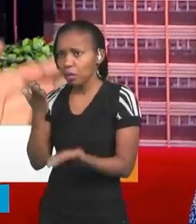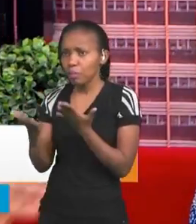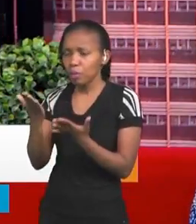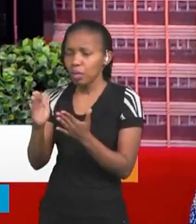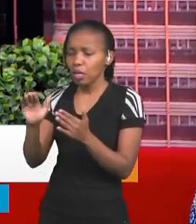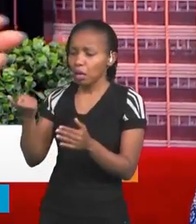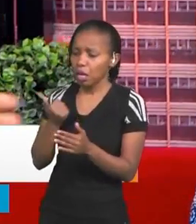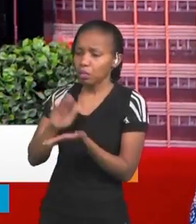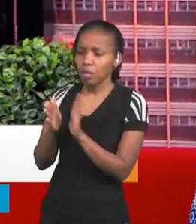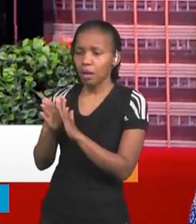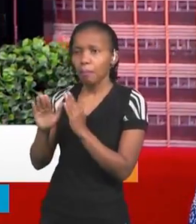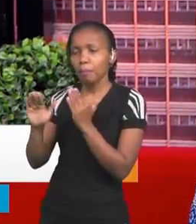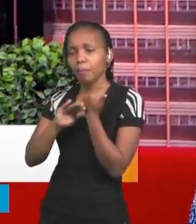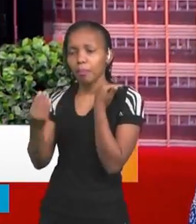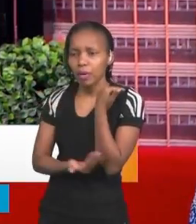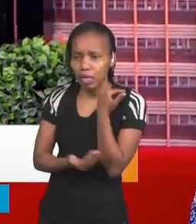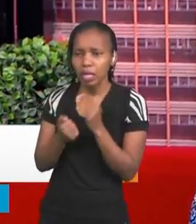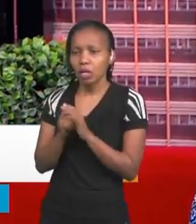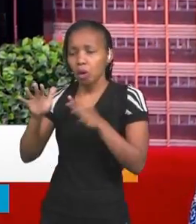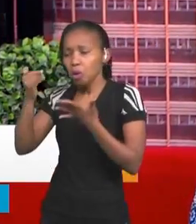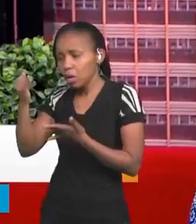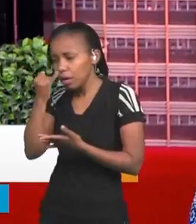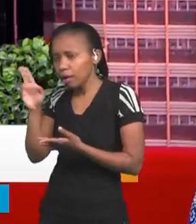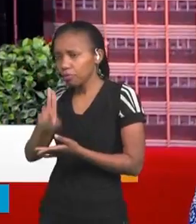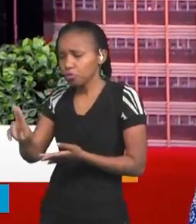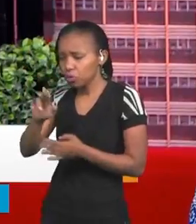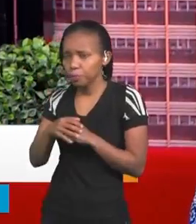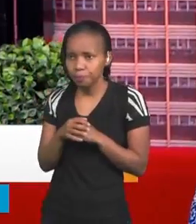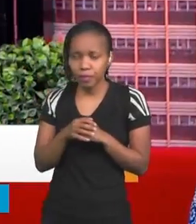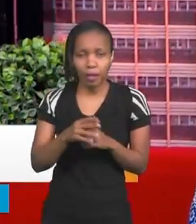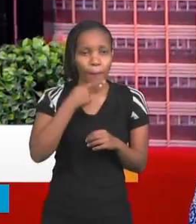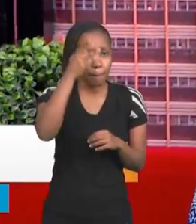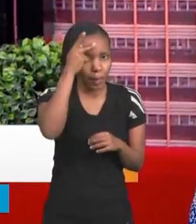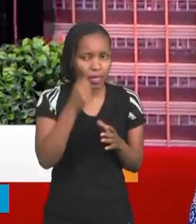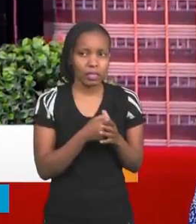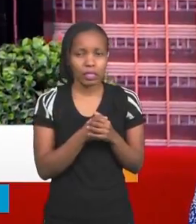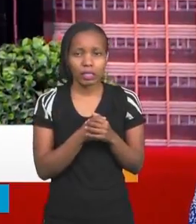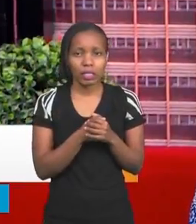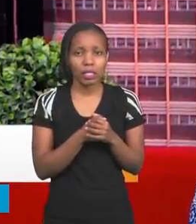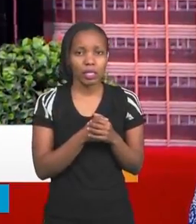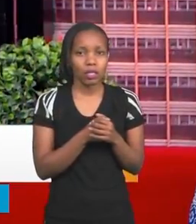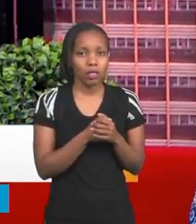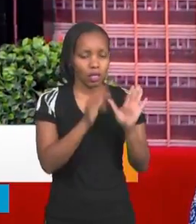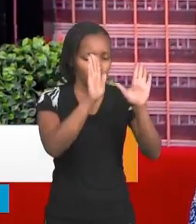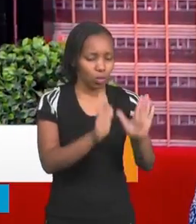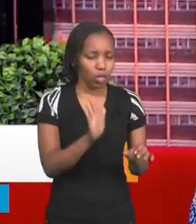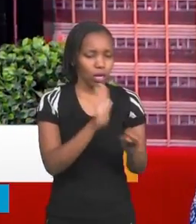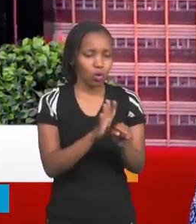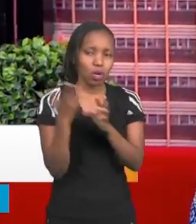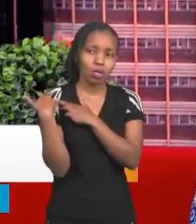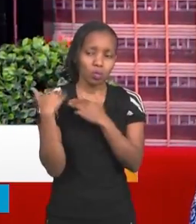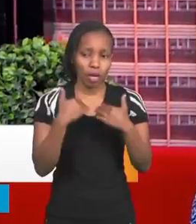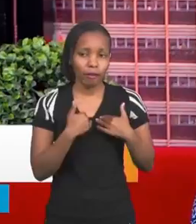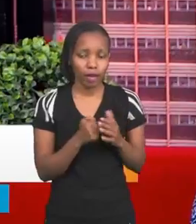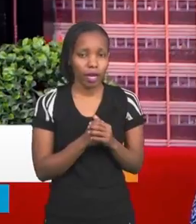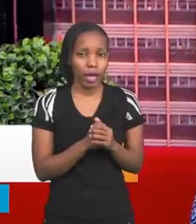gotten pregnant or, you know, something like that. So parents have, it's actually parents are the core to all these discussions. We need to look at how